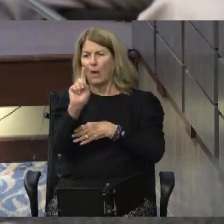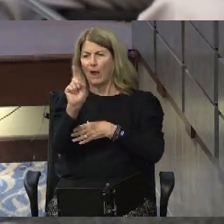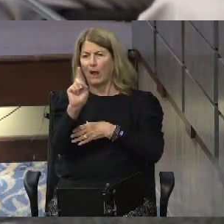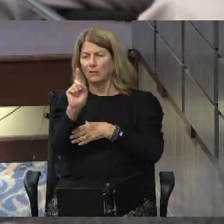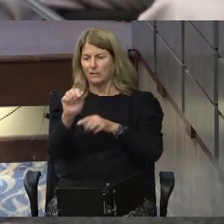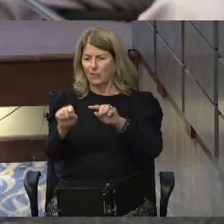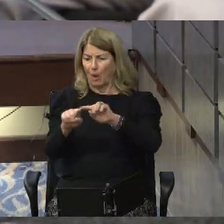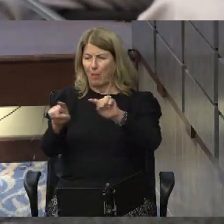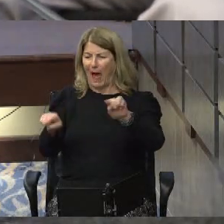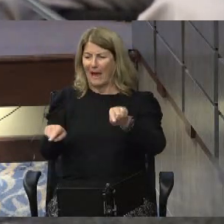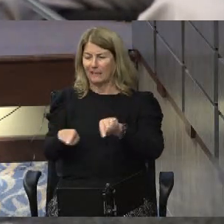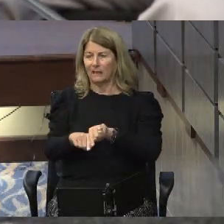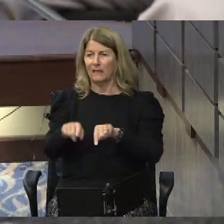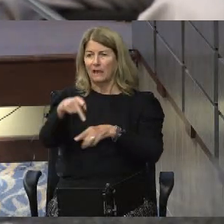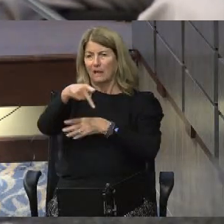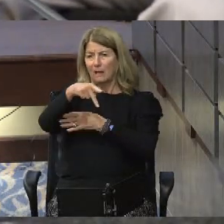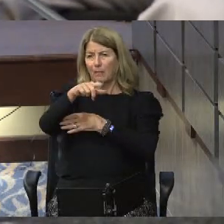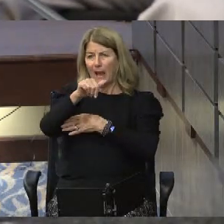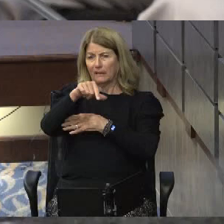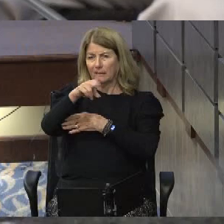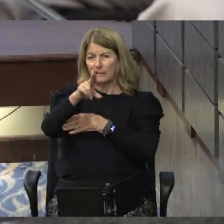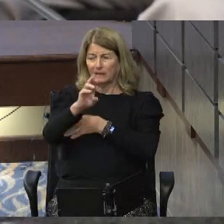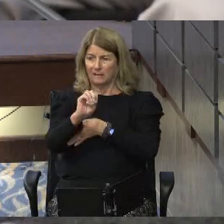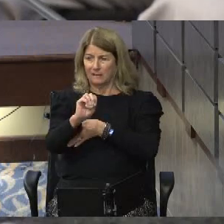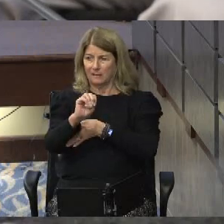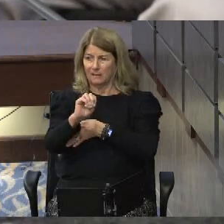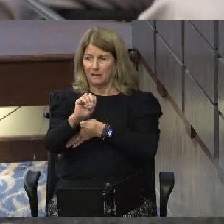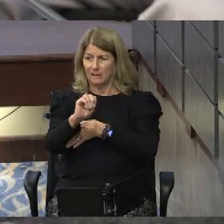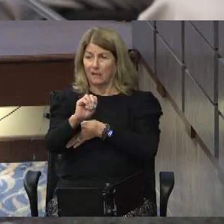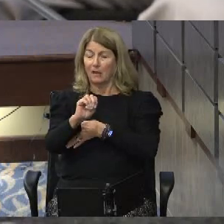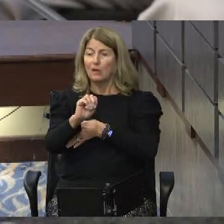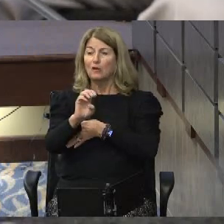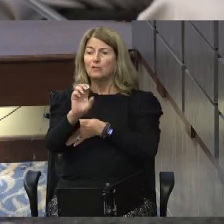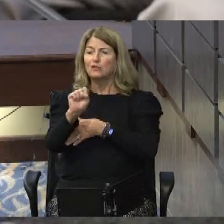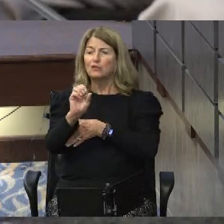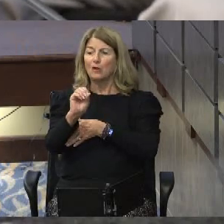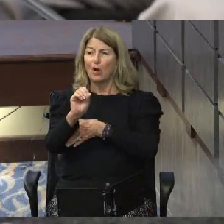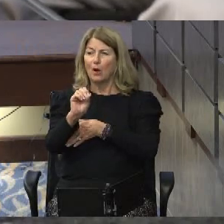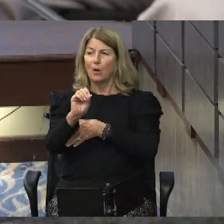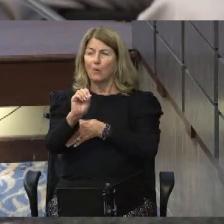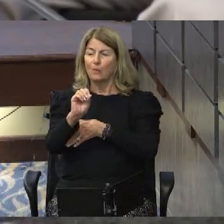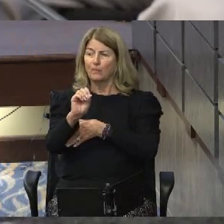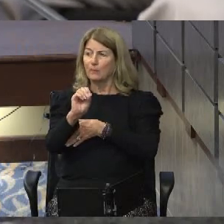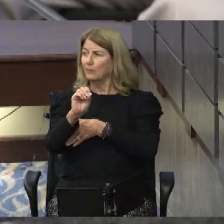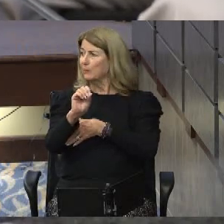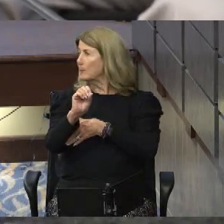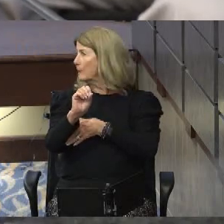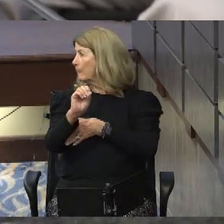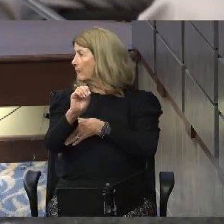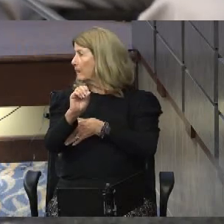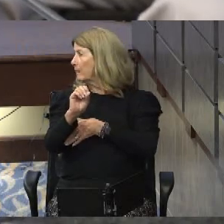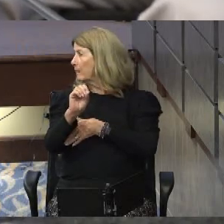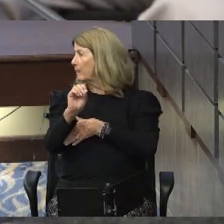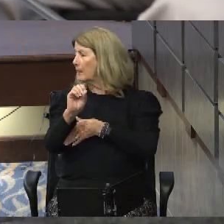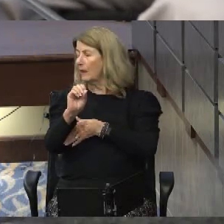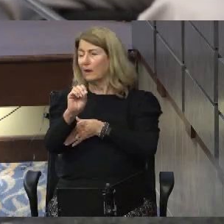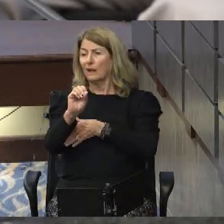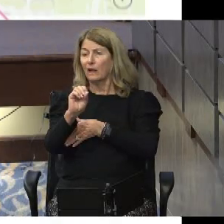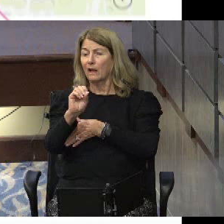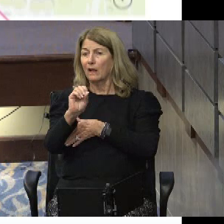for Sandtown gonna So, a couple things. Nothing. Yes, well, we